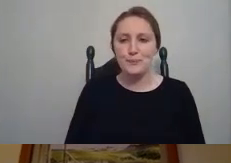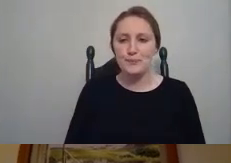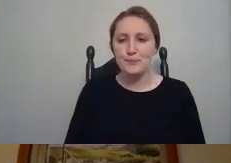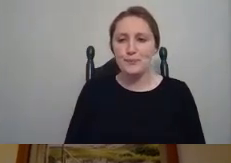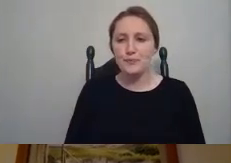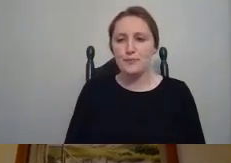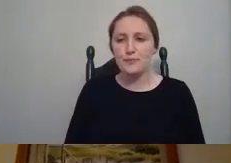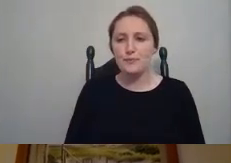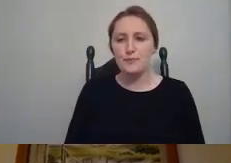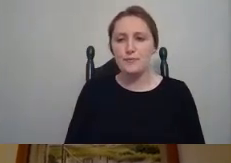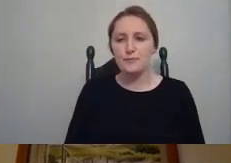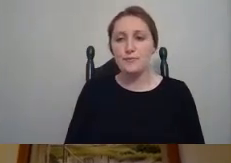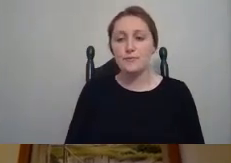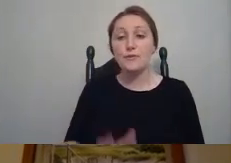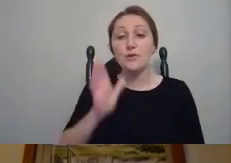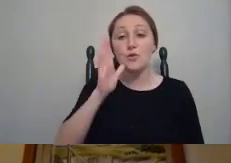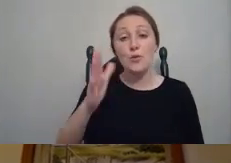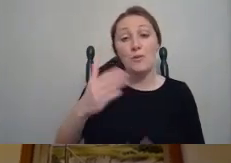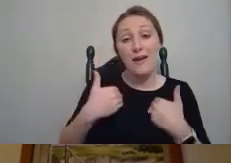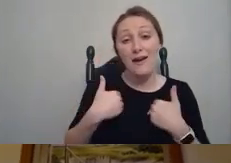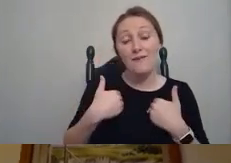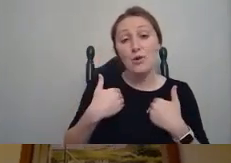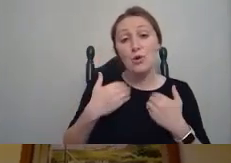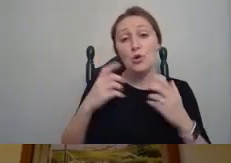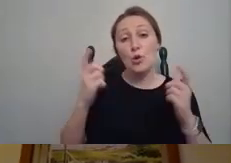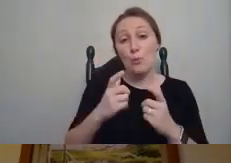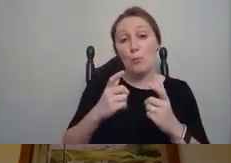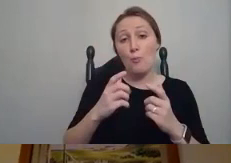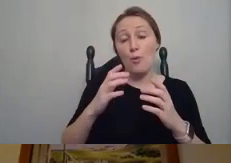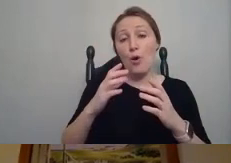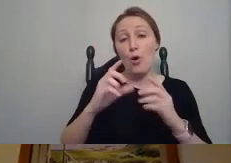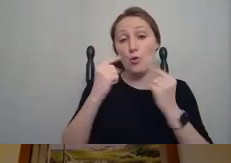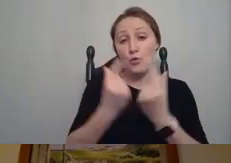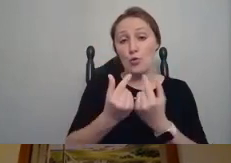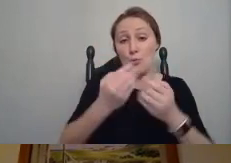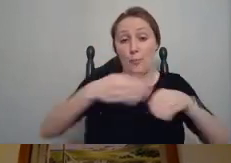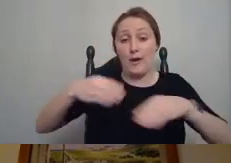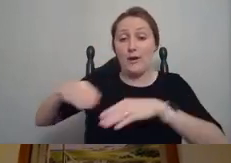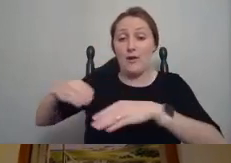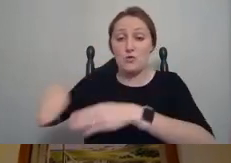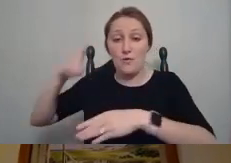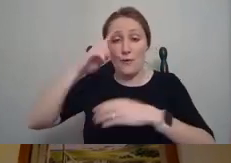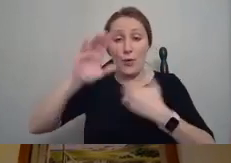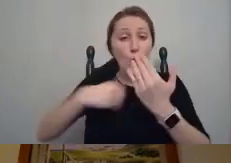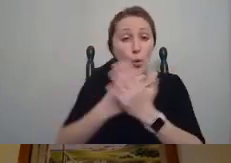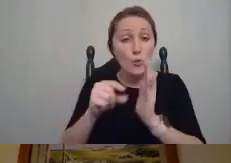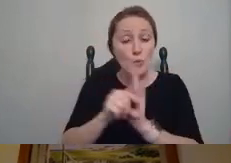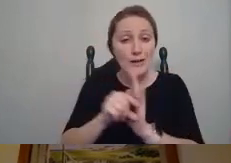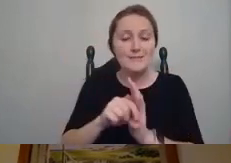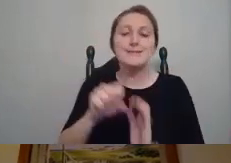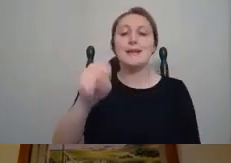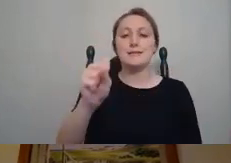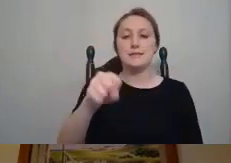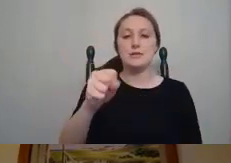Will there be small group breakouts for all grades? The answer to that is yes. There will be small group,